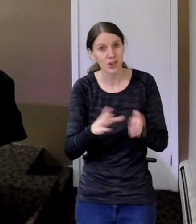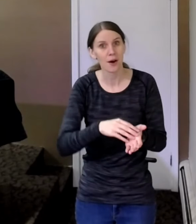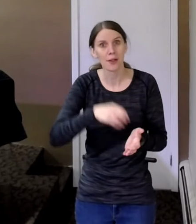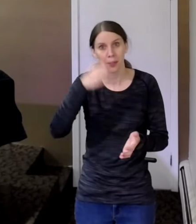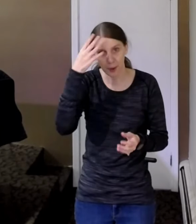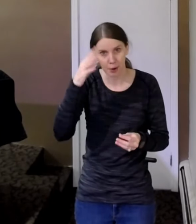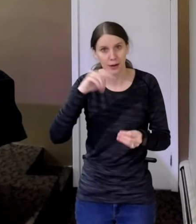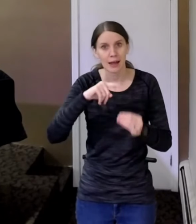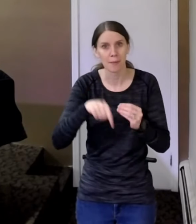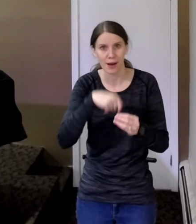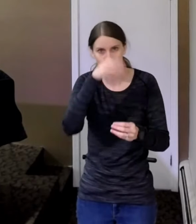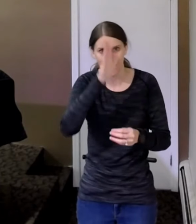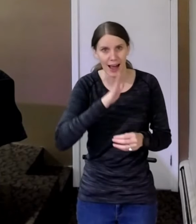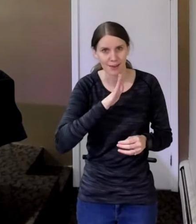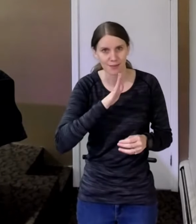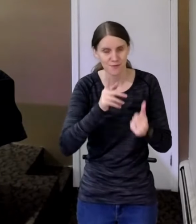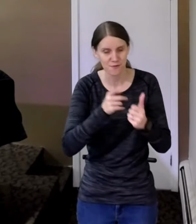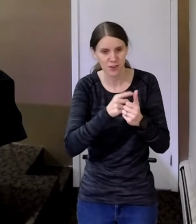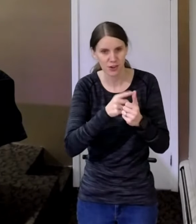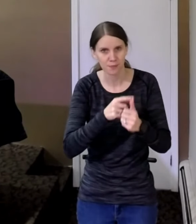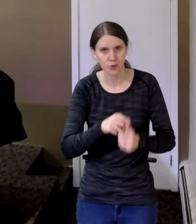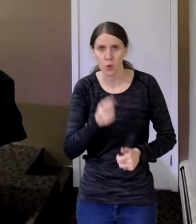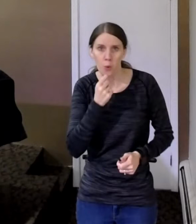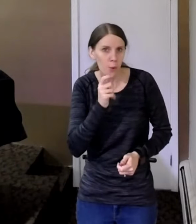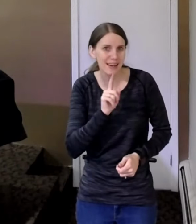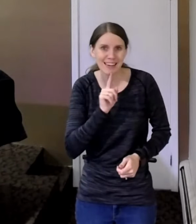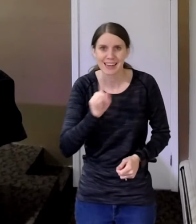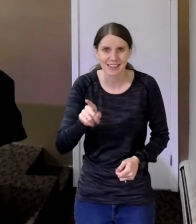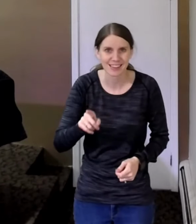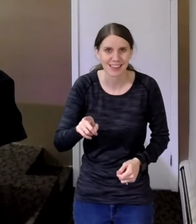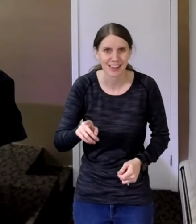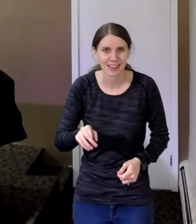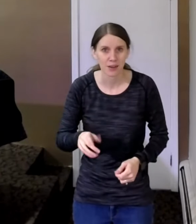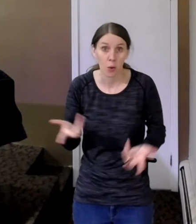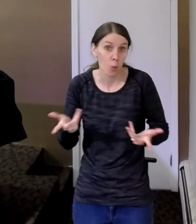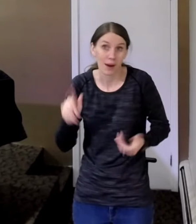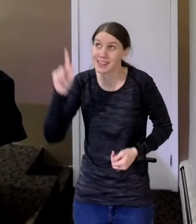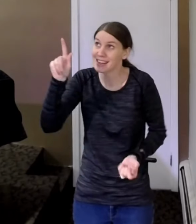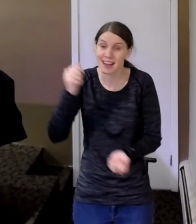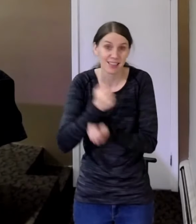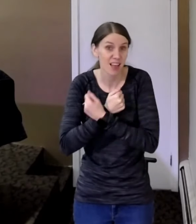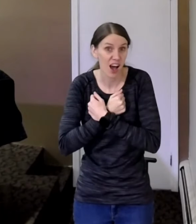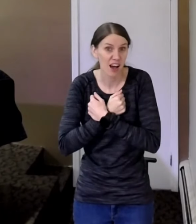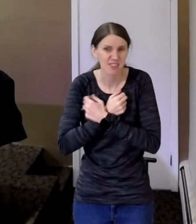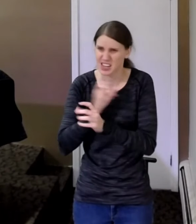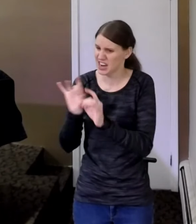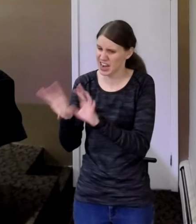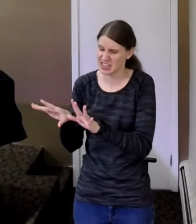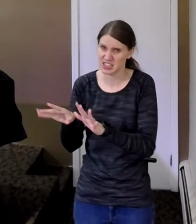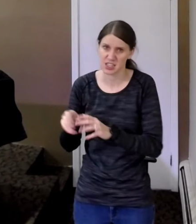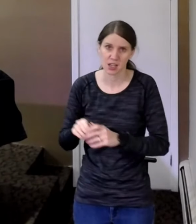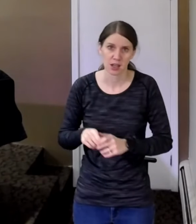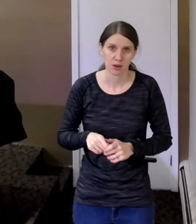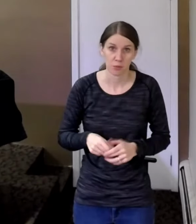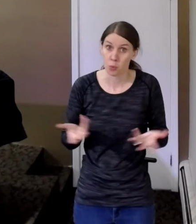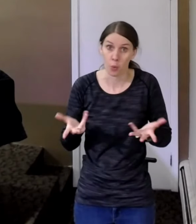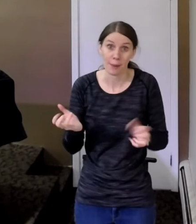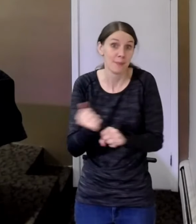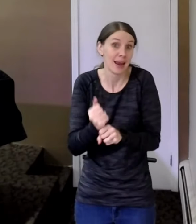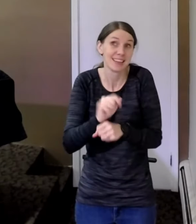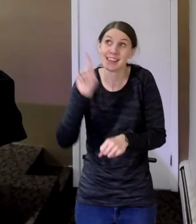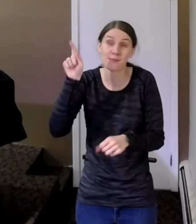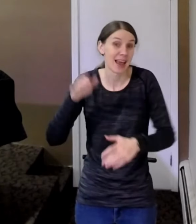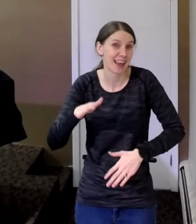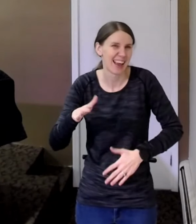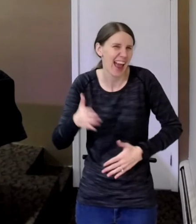first of all. Just learn who God is, what He loves, what He hates, you know, what makes Him happy, if you can